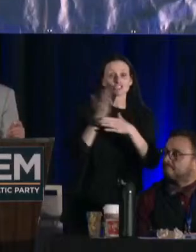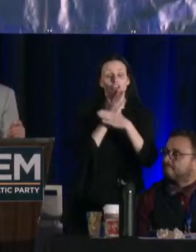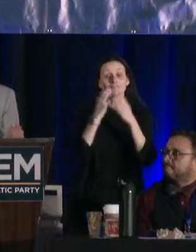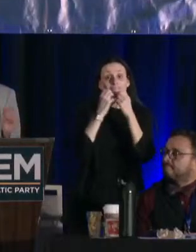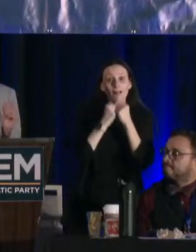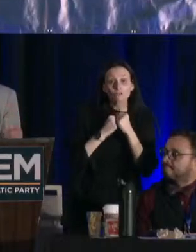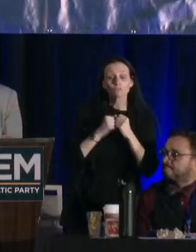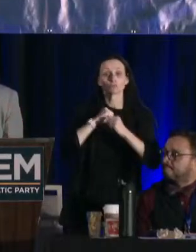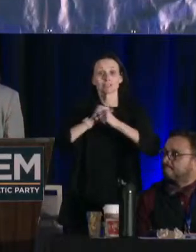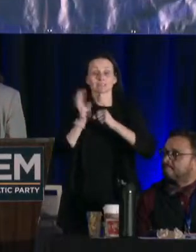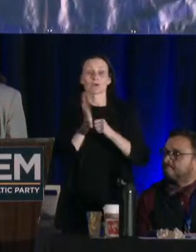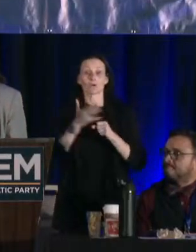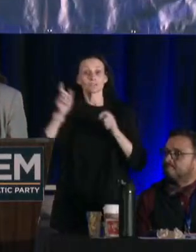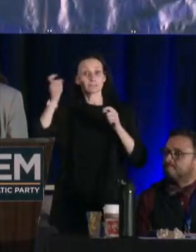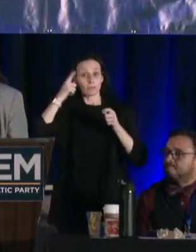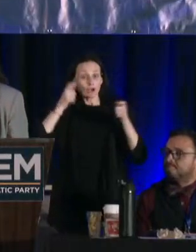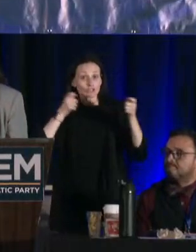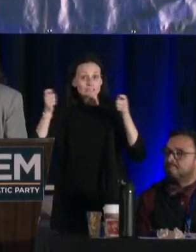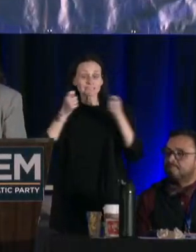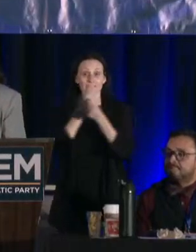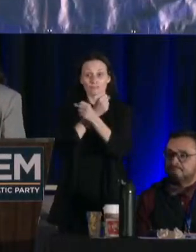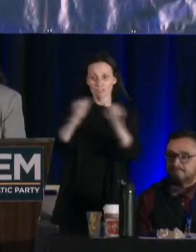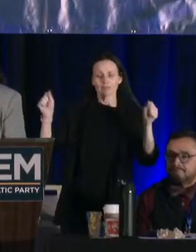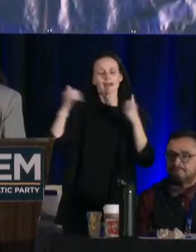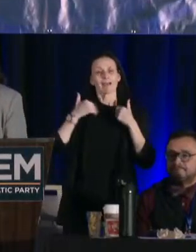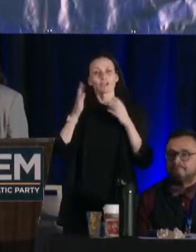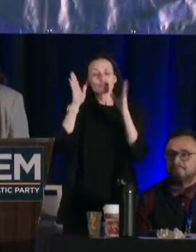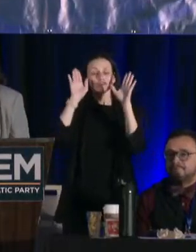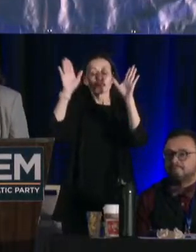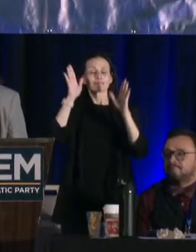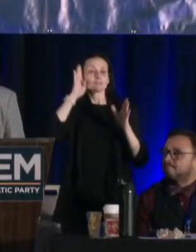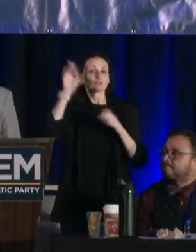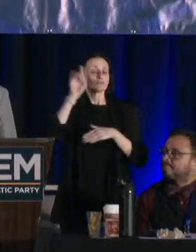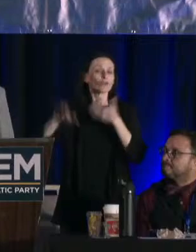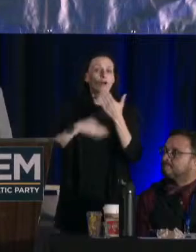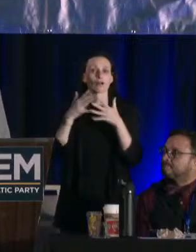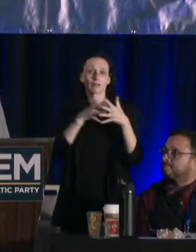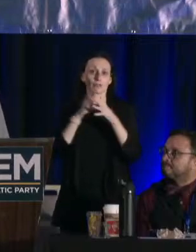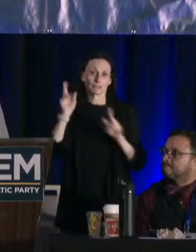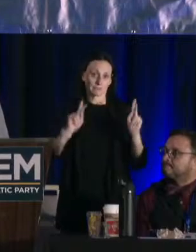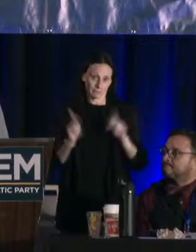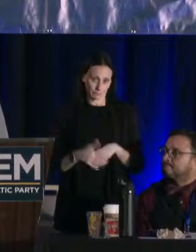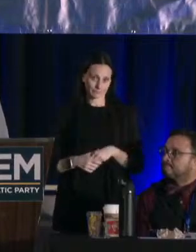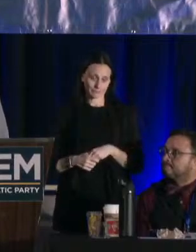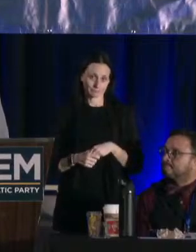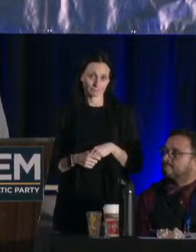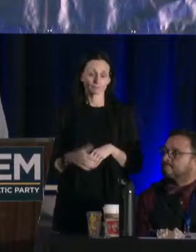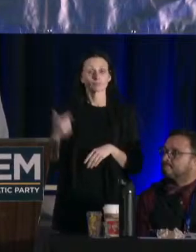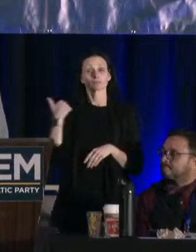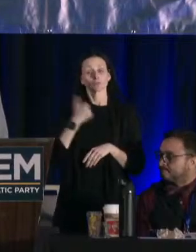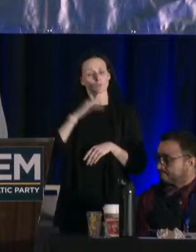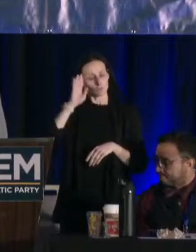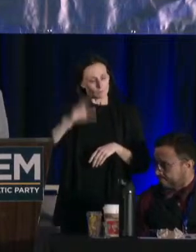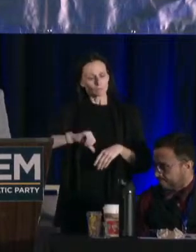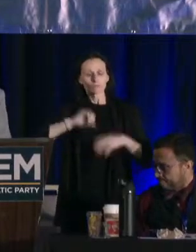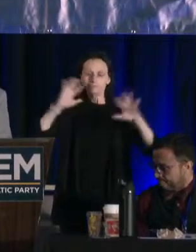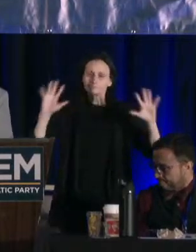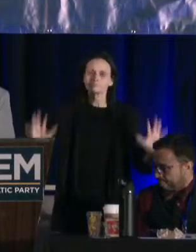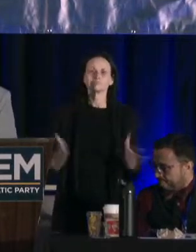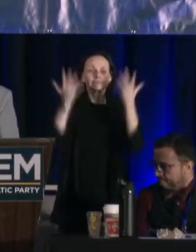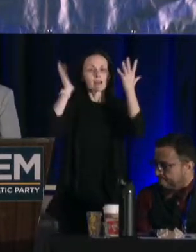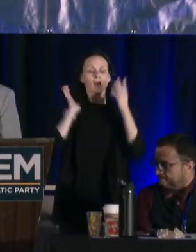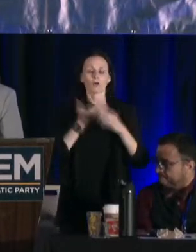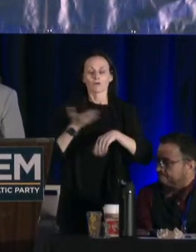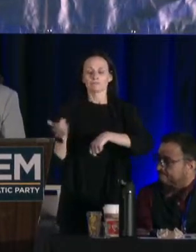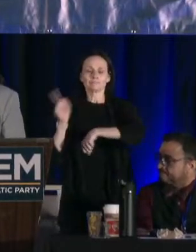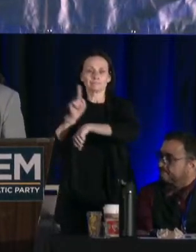our democracy and freedoms, and create a great future for all Americans. We will proudly uplift our